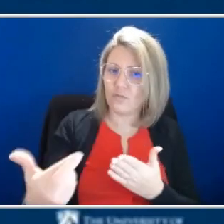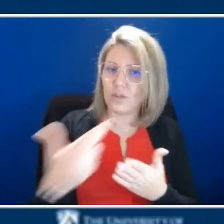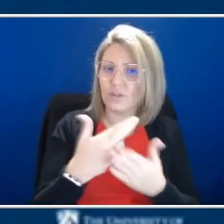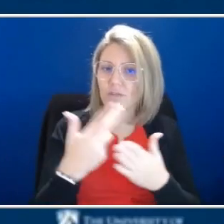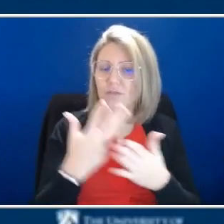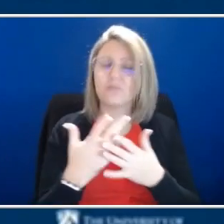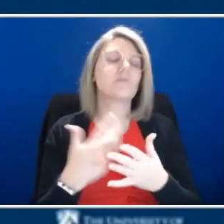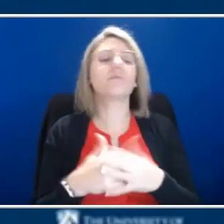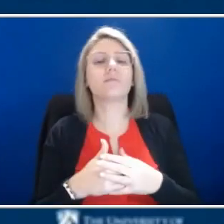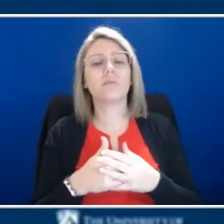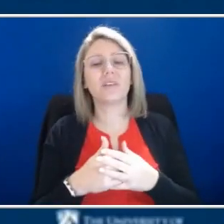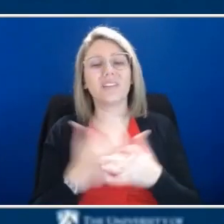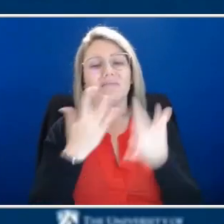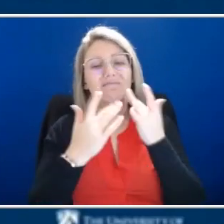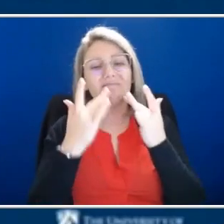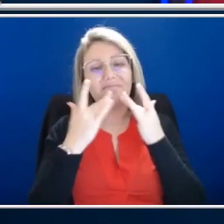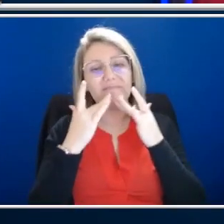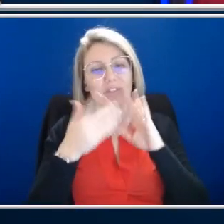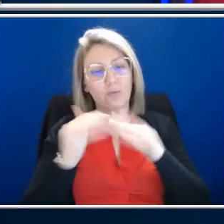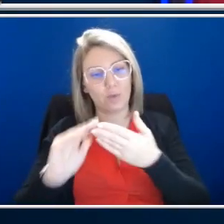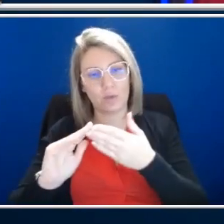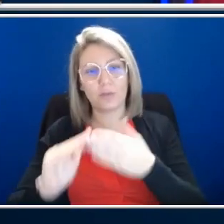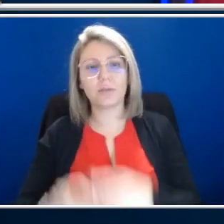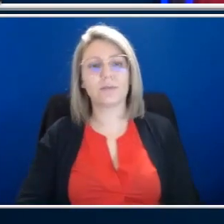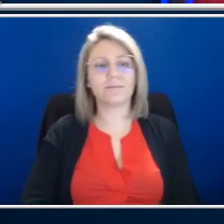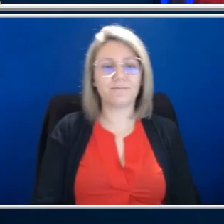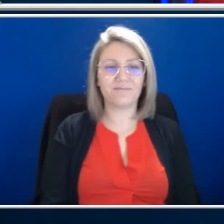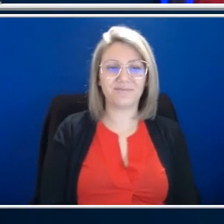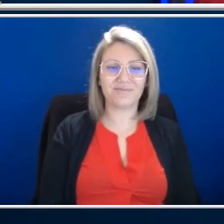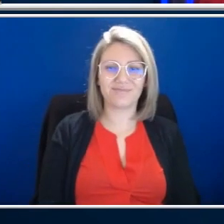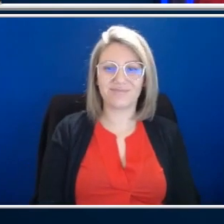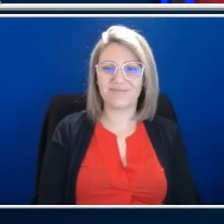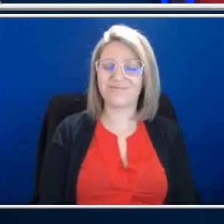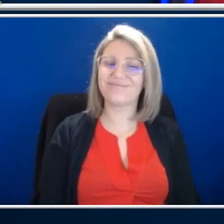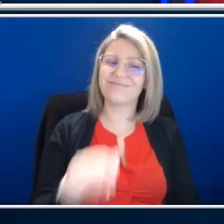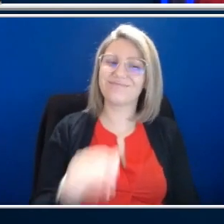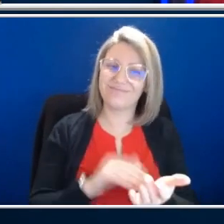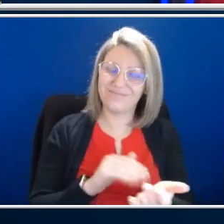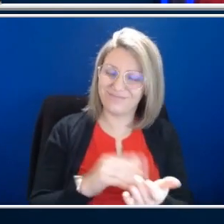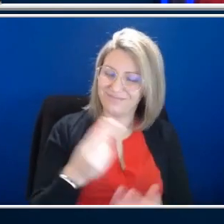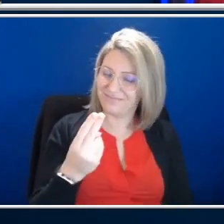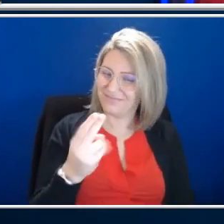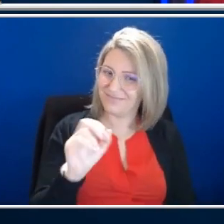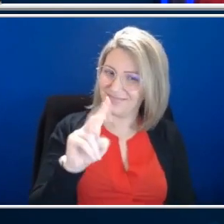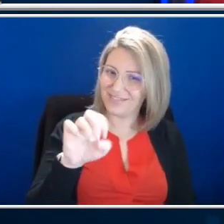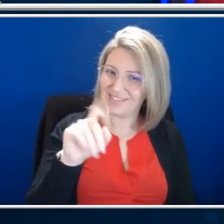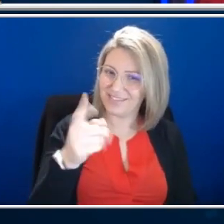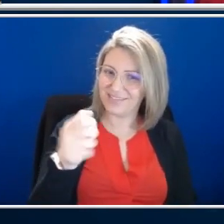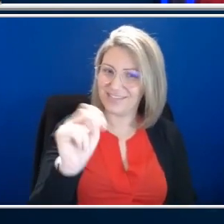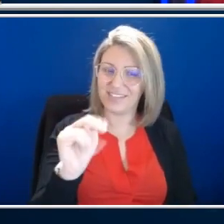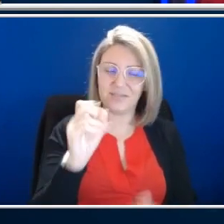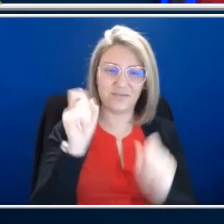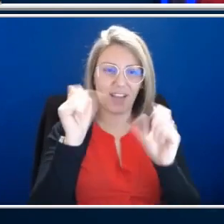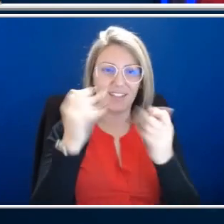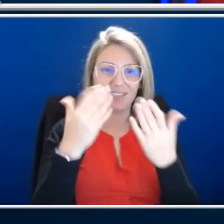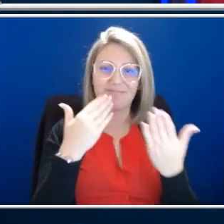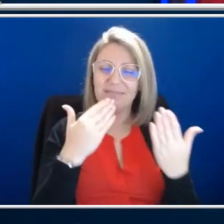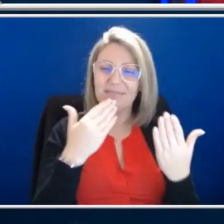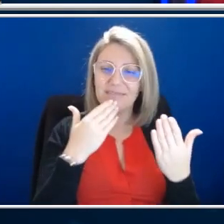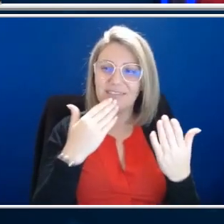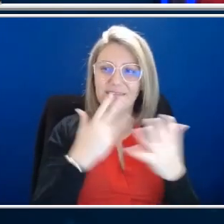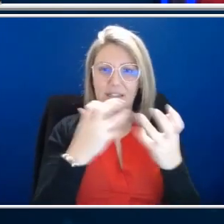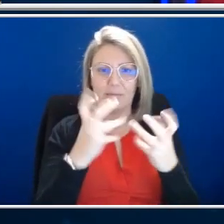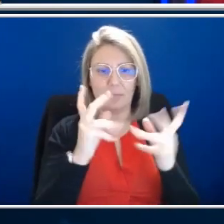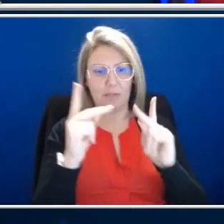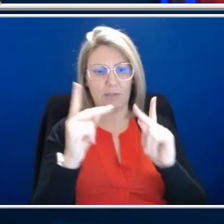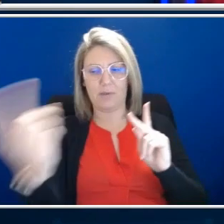lacking communities as well. Dr. Hawkinson, that's so fascinating, and I can't tell you how many people have come up to me and said how